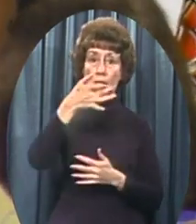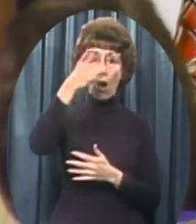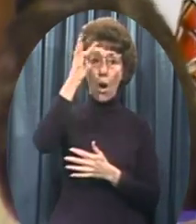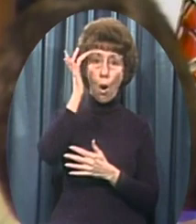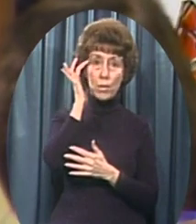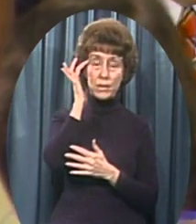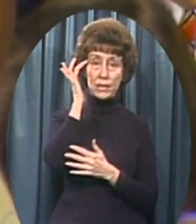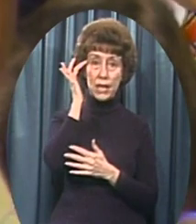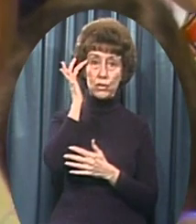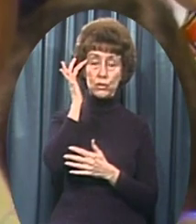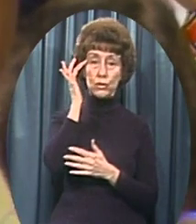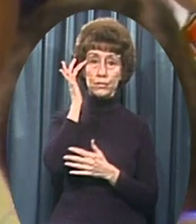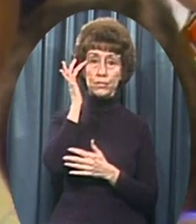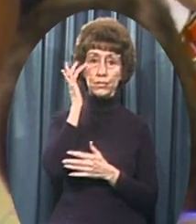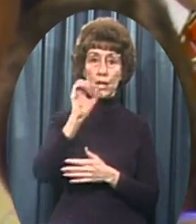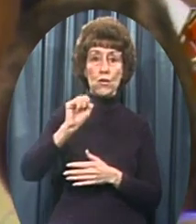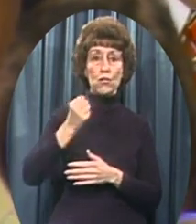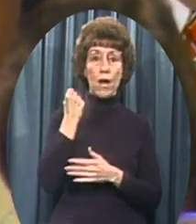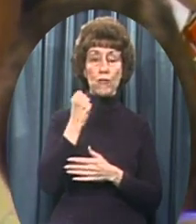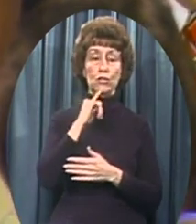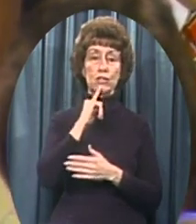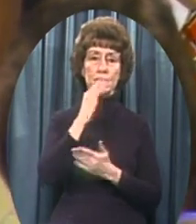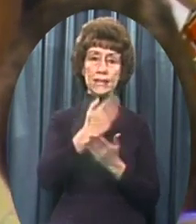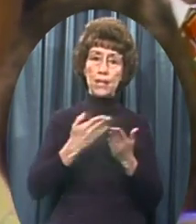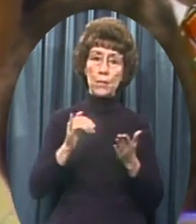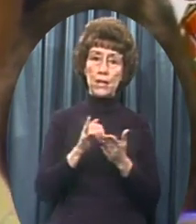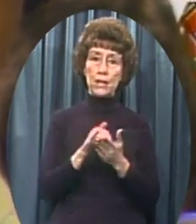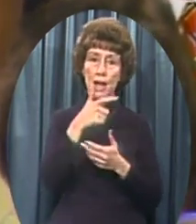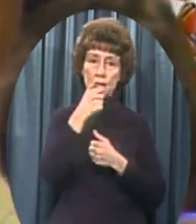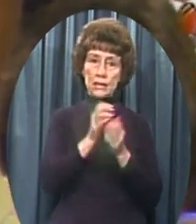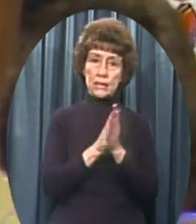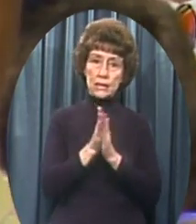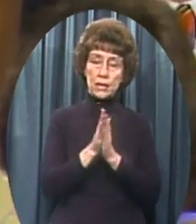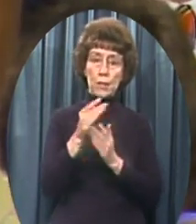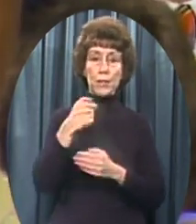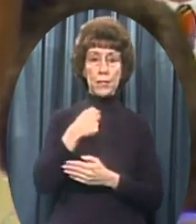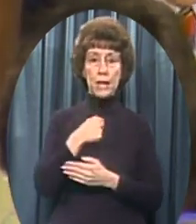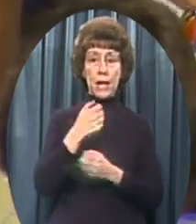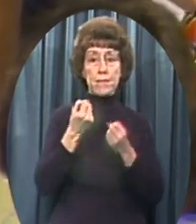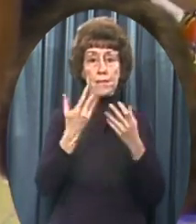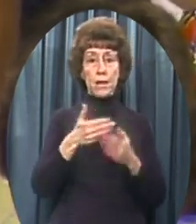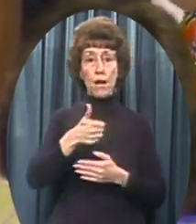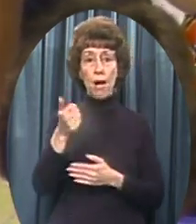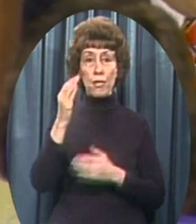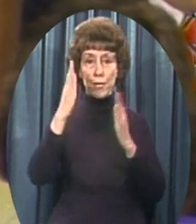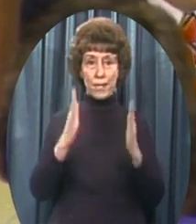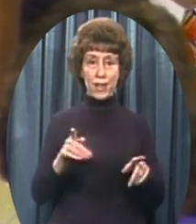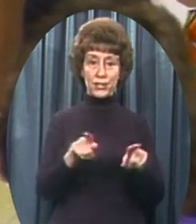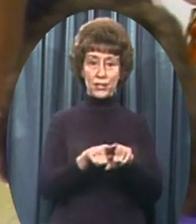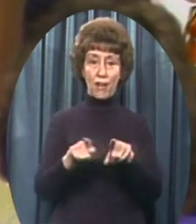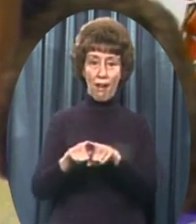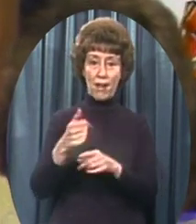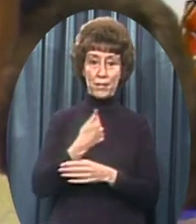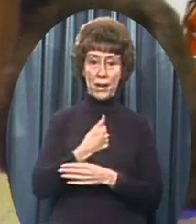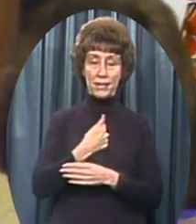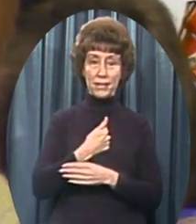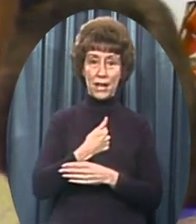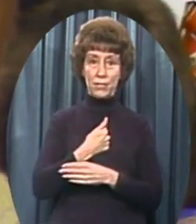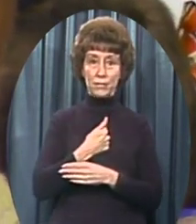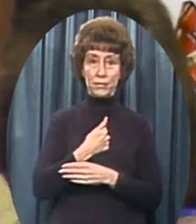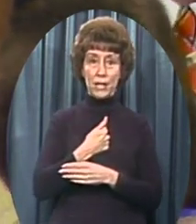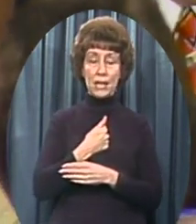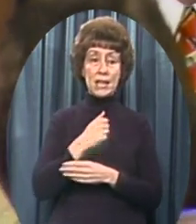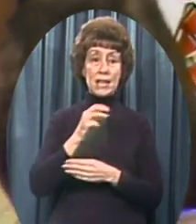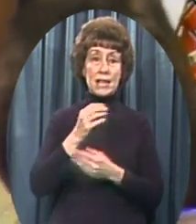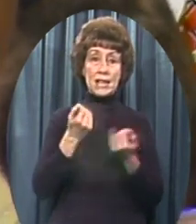certainly has been a matter of great concern to me and thousands of pastors like myself. We do not abhor or dislike